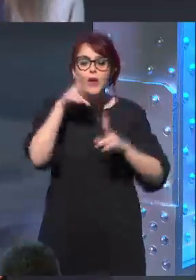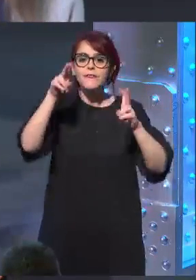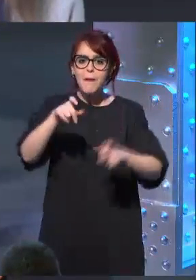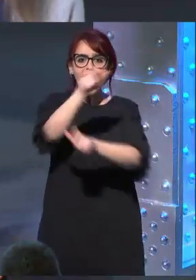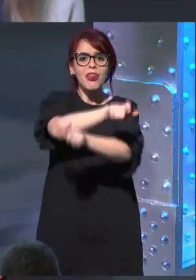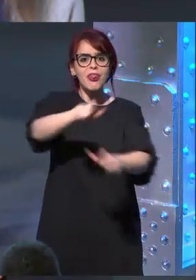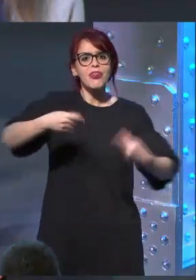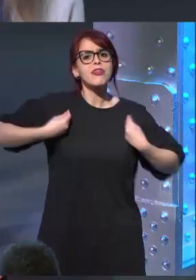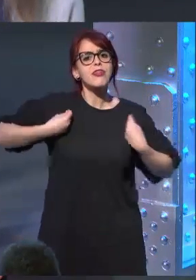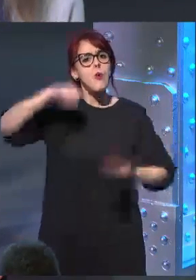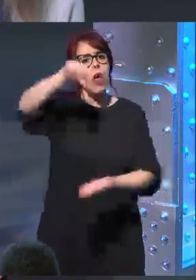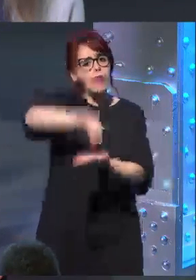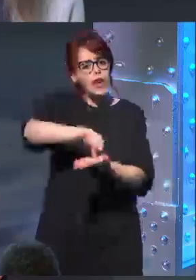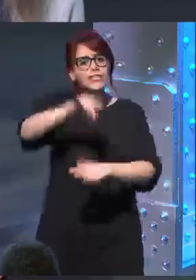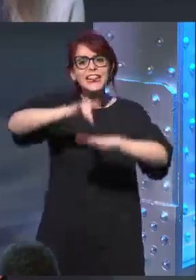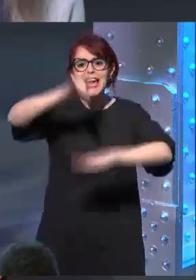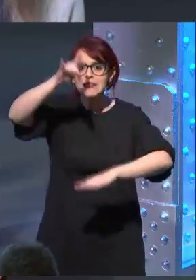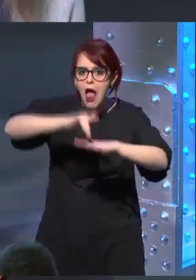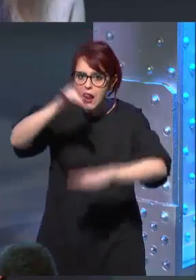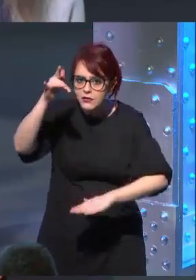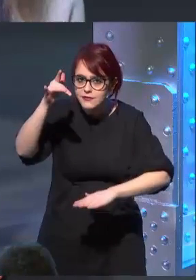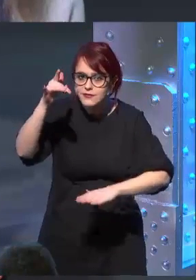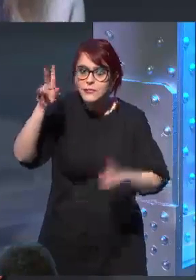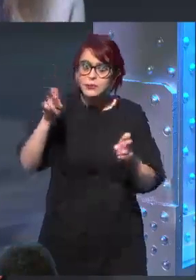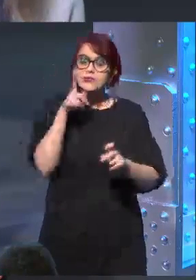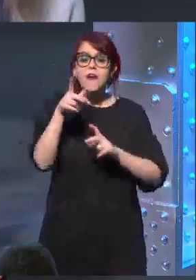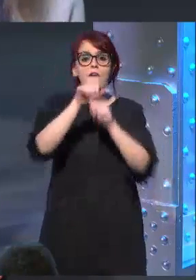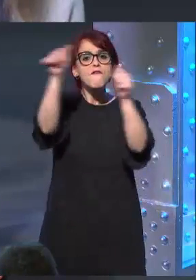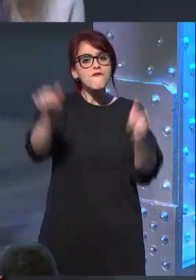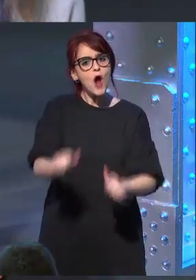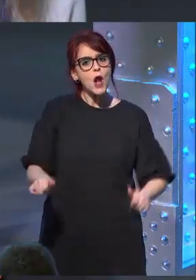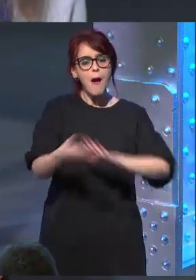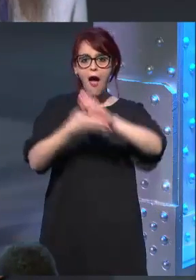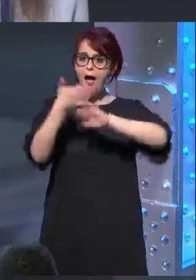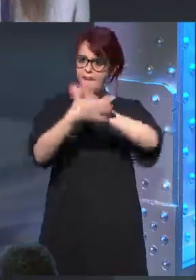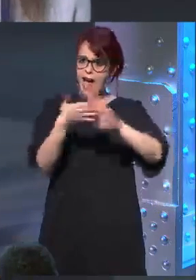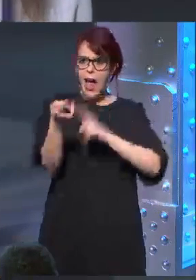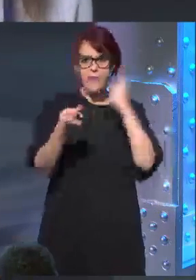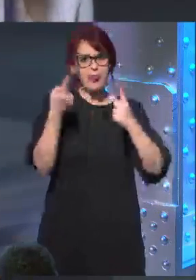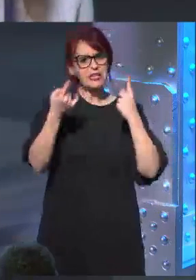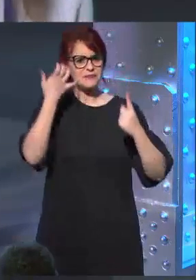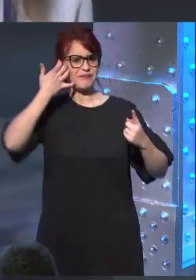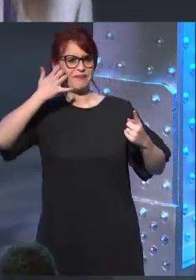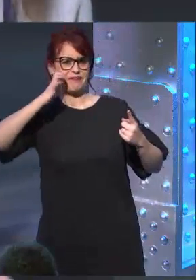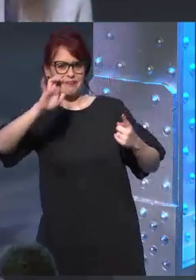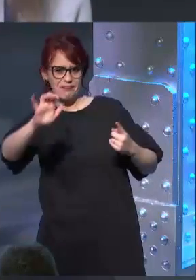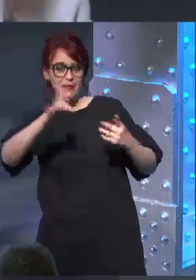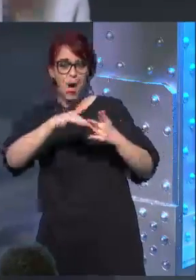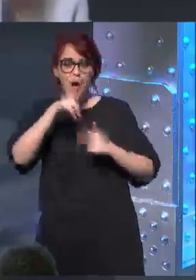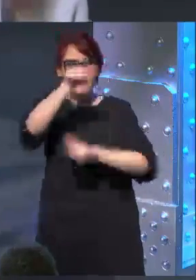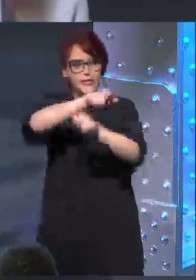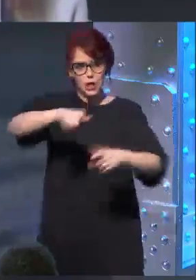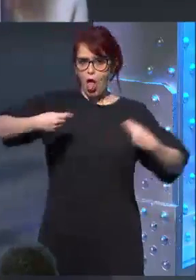about citizens. We all know what it means, but digital citizens to me